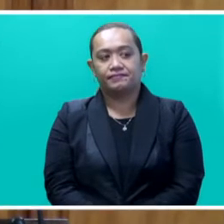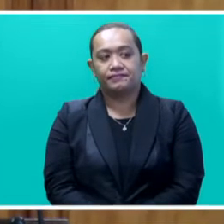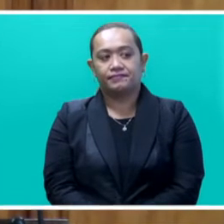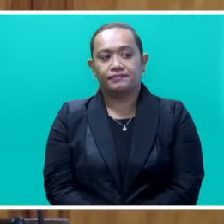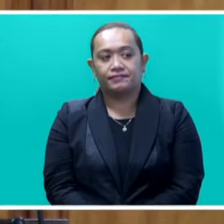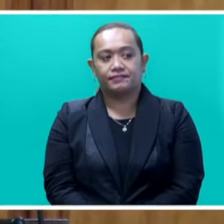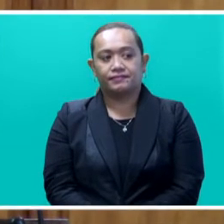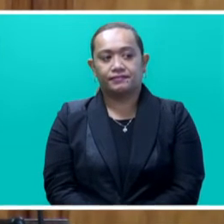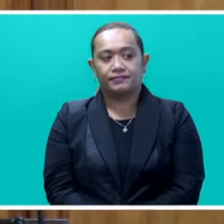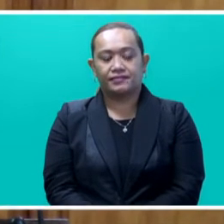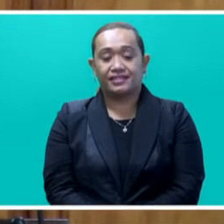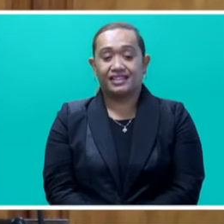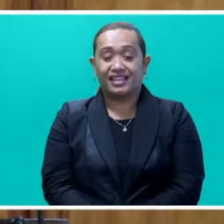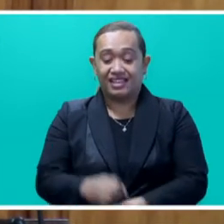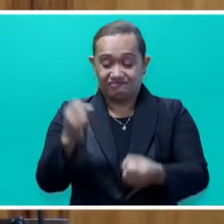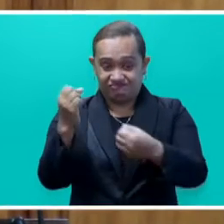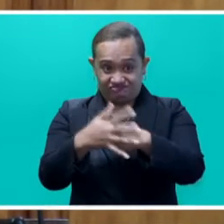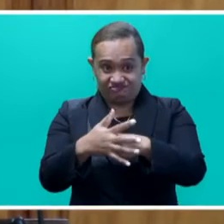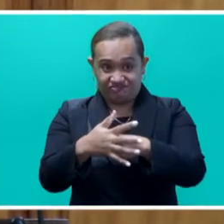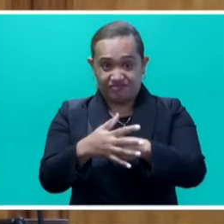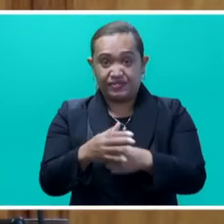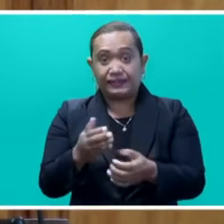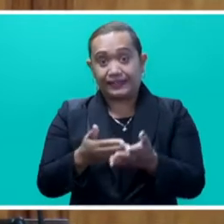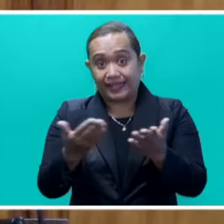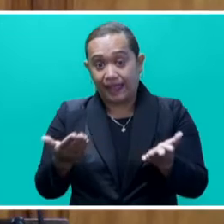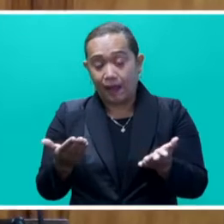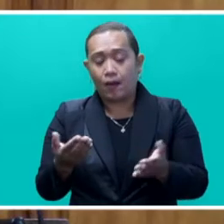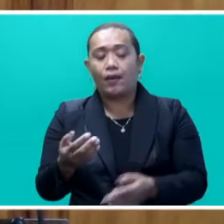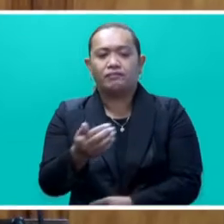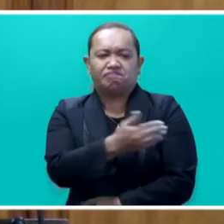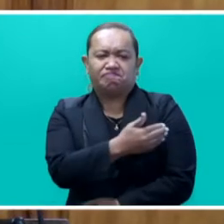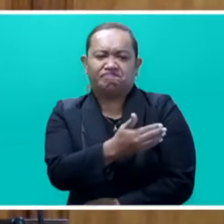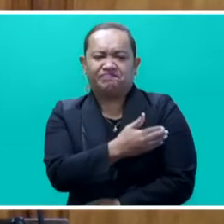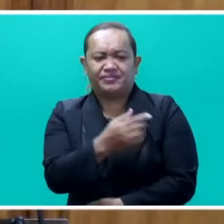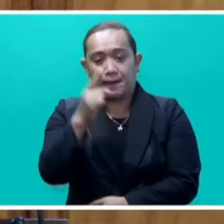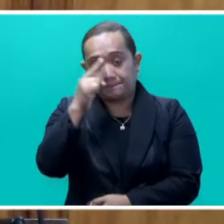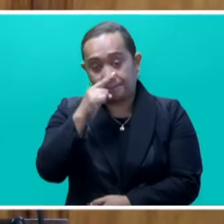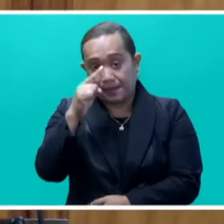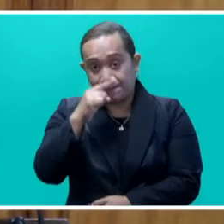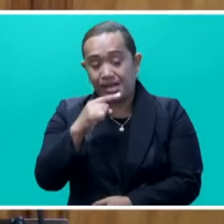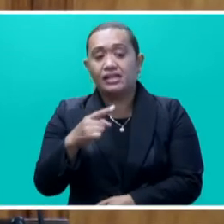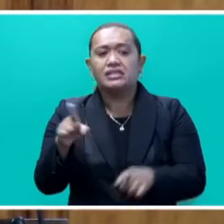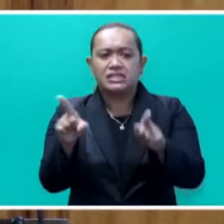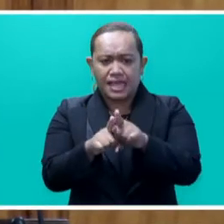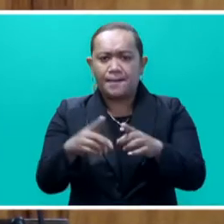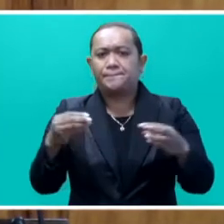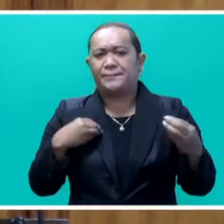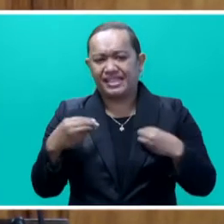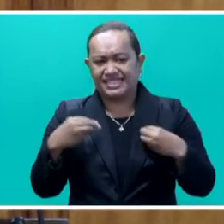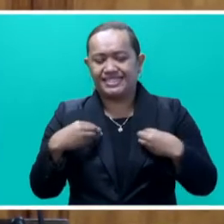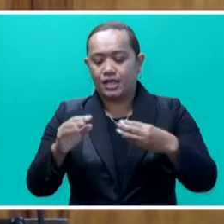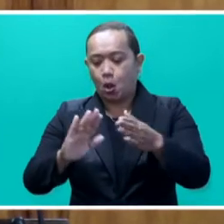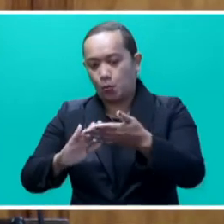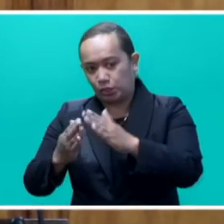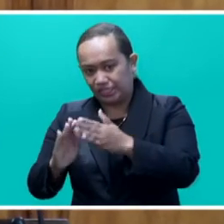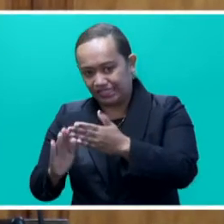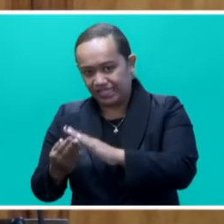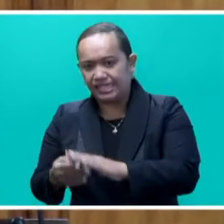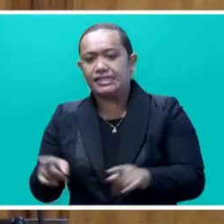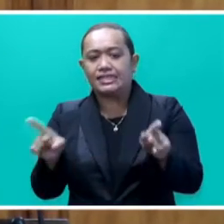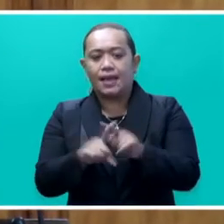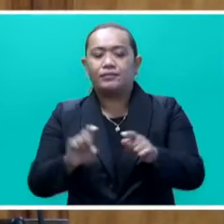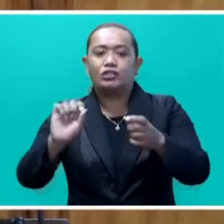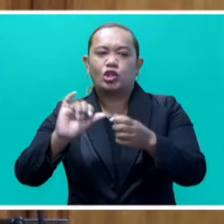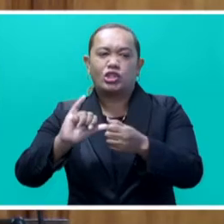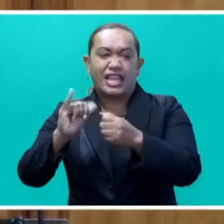COVID-19 pandemic, its impact on the people, the business community and the society at large has been